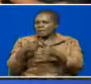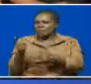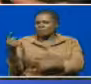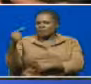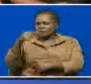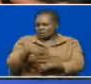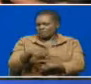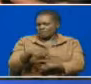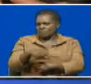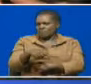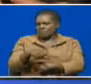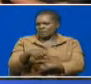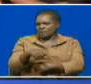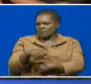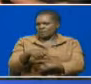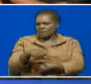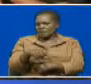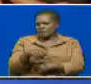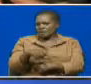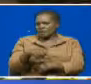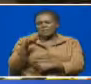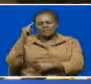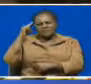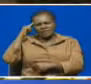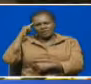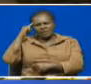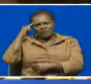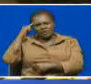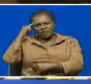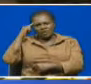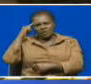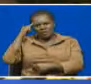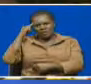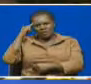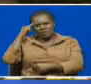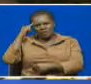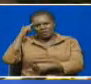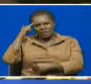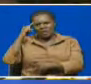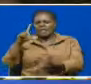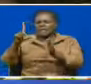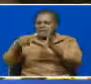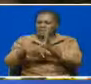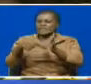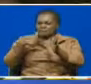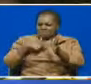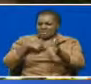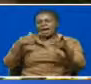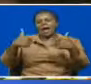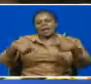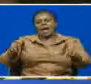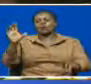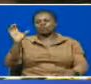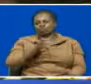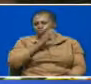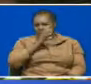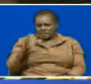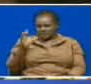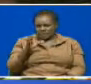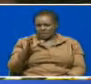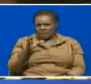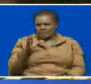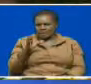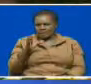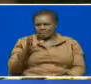to an extension of thinking that there will be a time for me to come when I will be drinking.